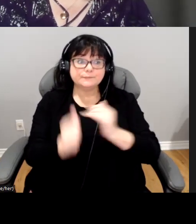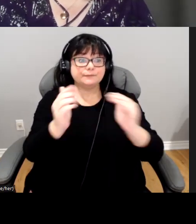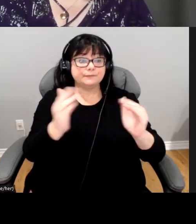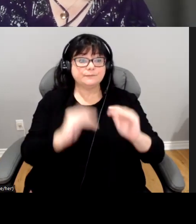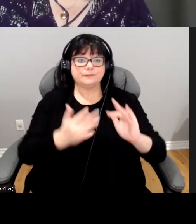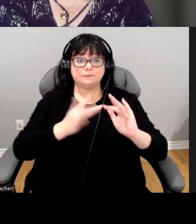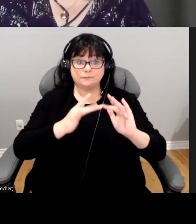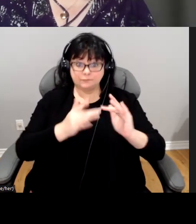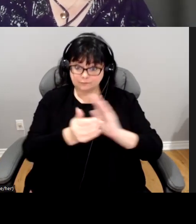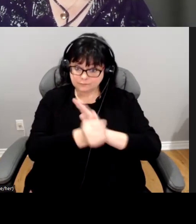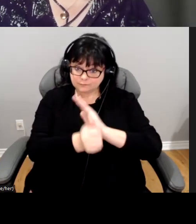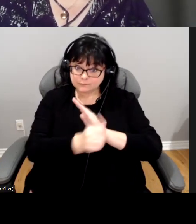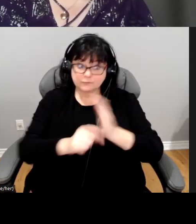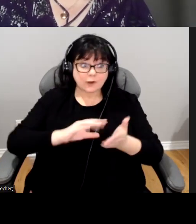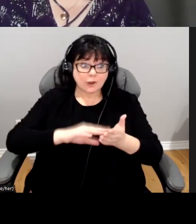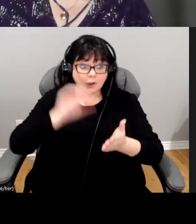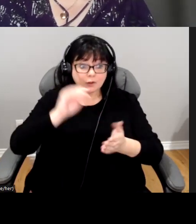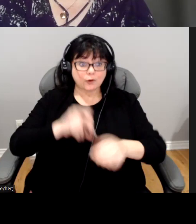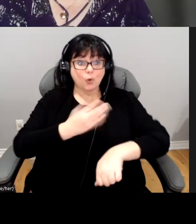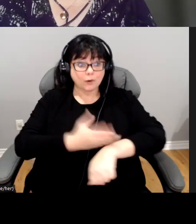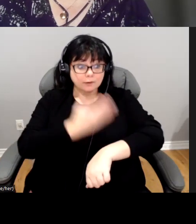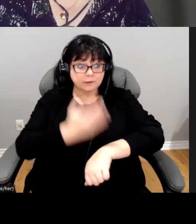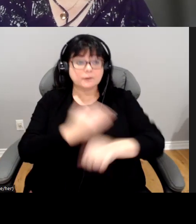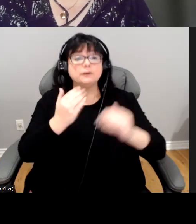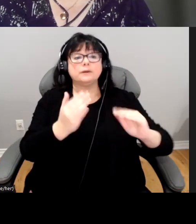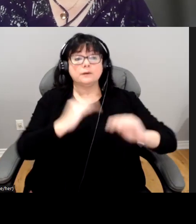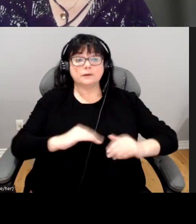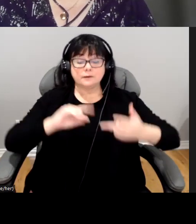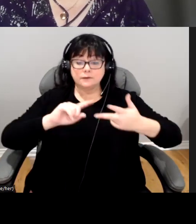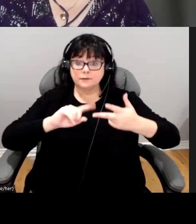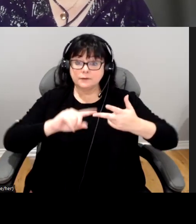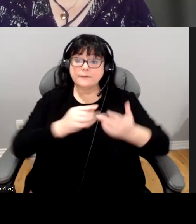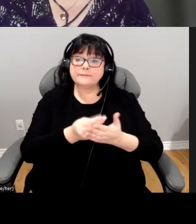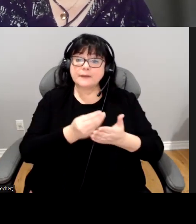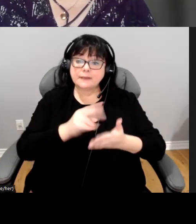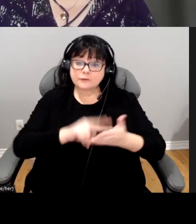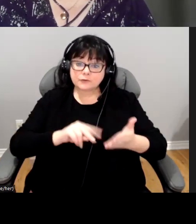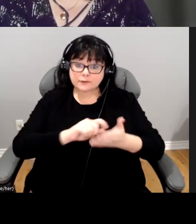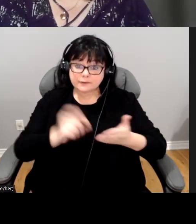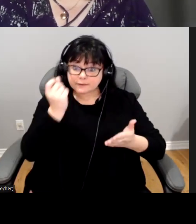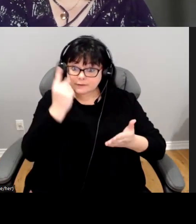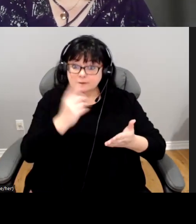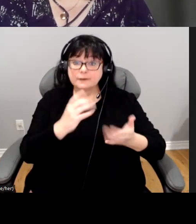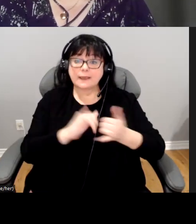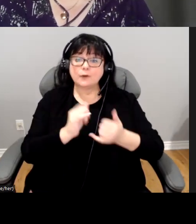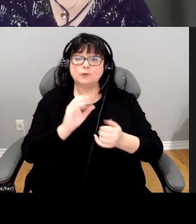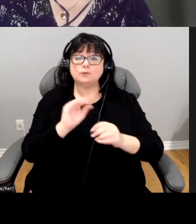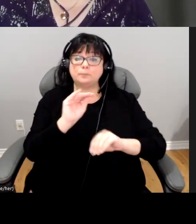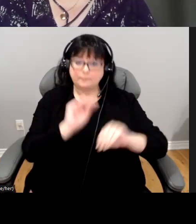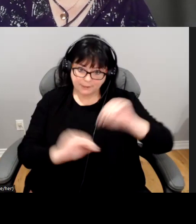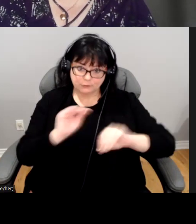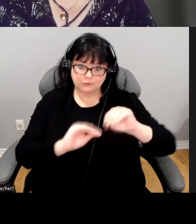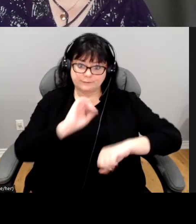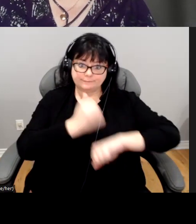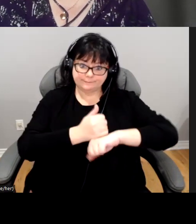financial literacy or needs support to create a budget. Again, it helped them to narrow down who of their big caseloads should they